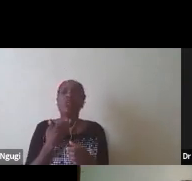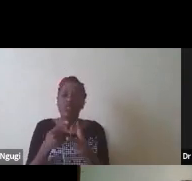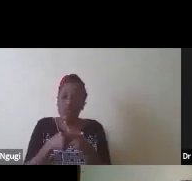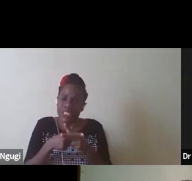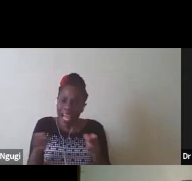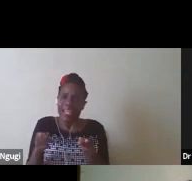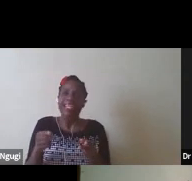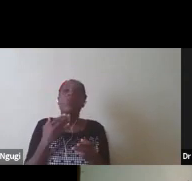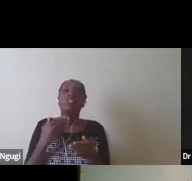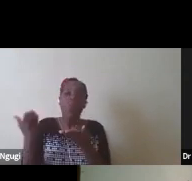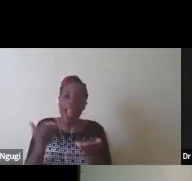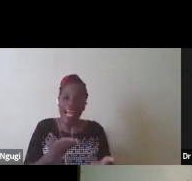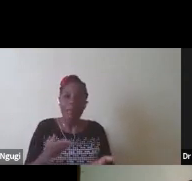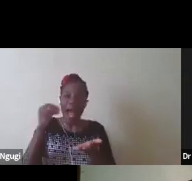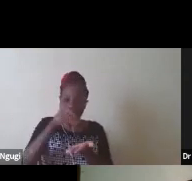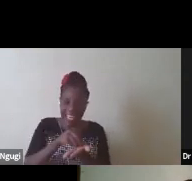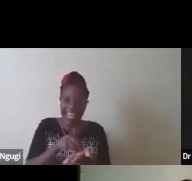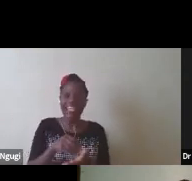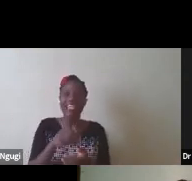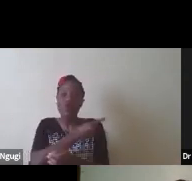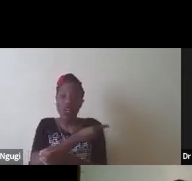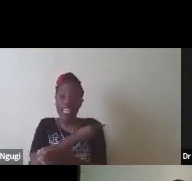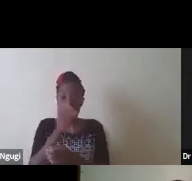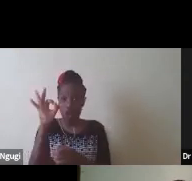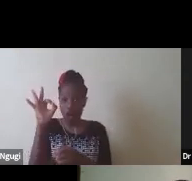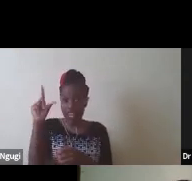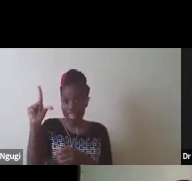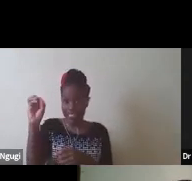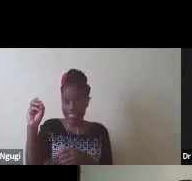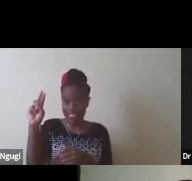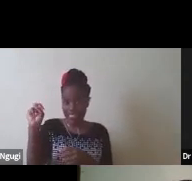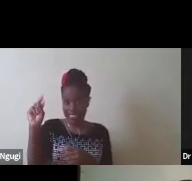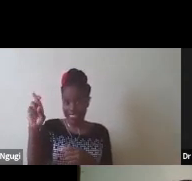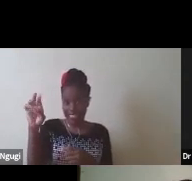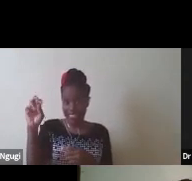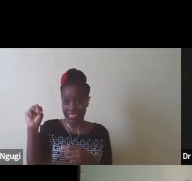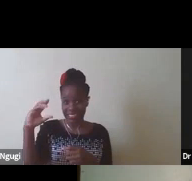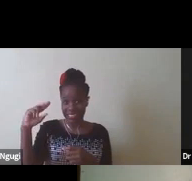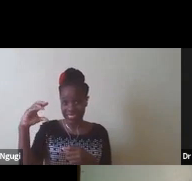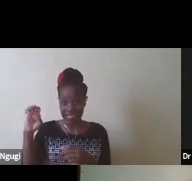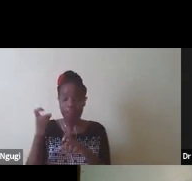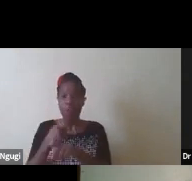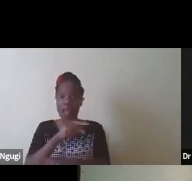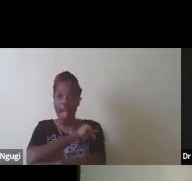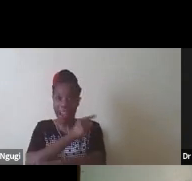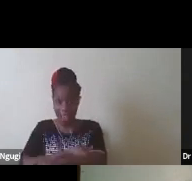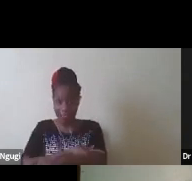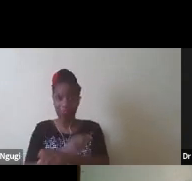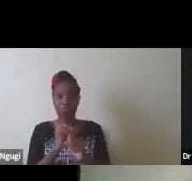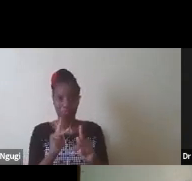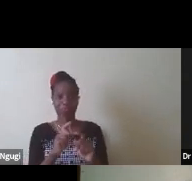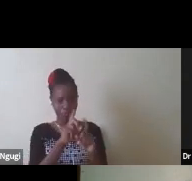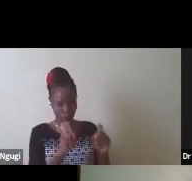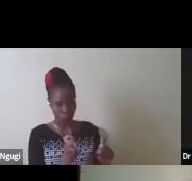again Dr. Florence Baingana, and I'd like to just start off by throwing this at you. In African context,